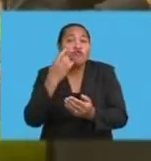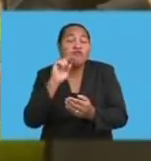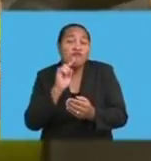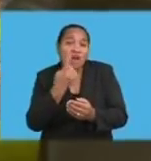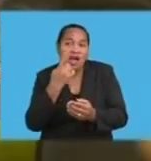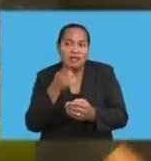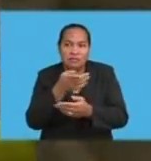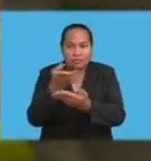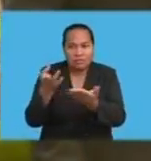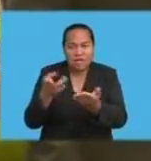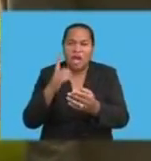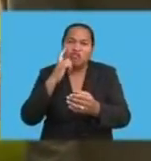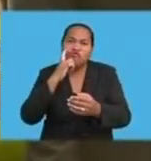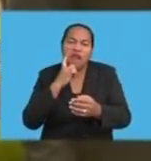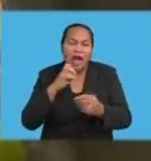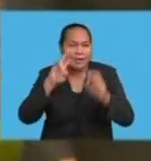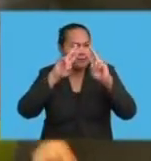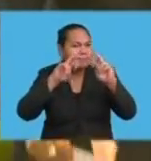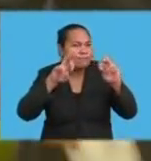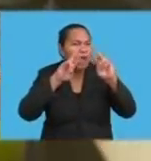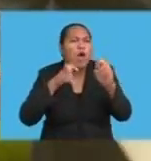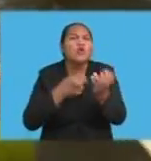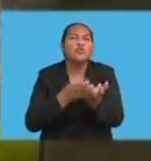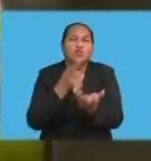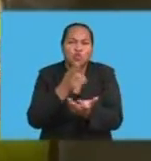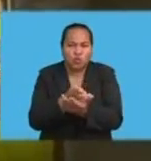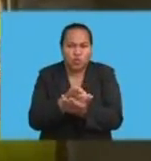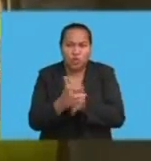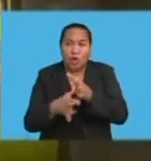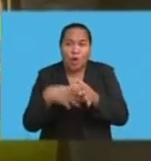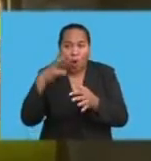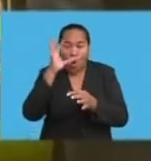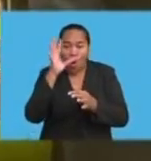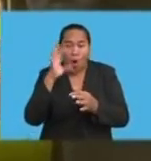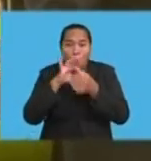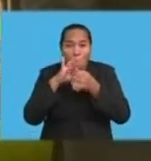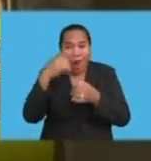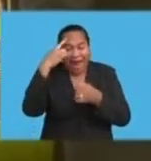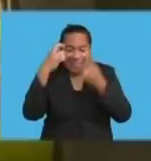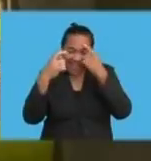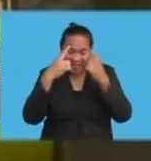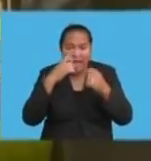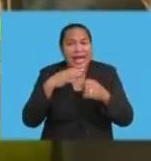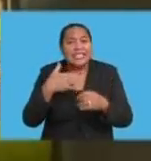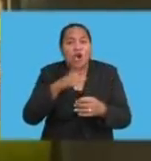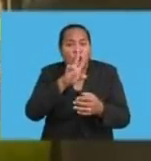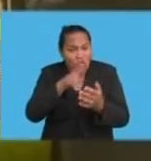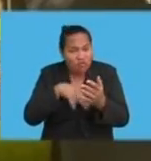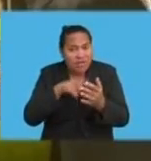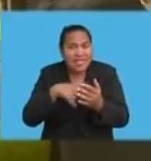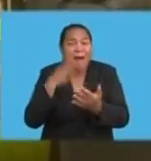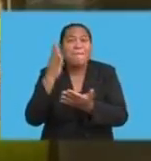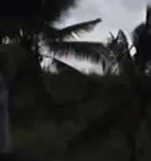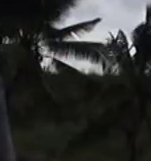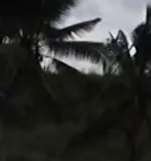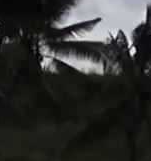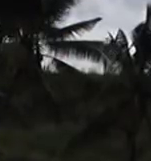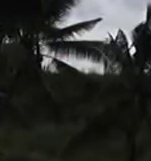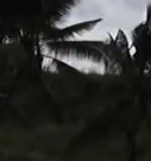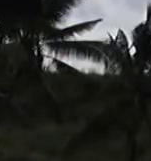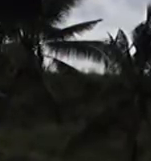correct information, firstly, I urge all members, read your budget papers. Read it. Read the